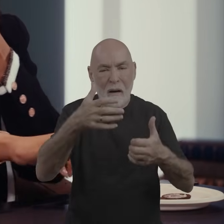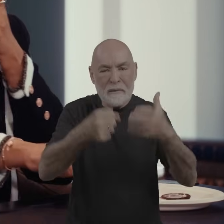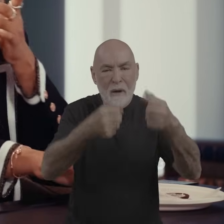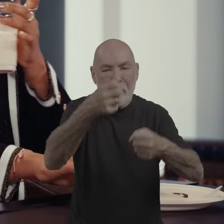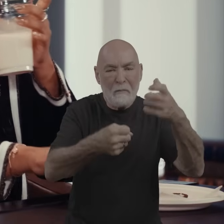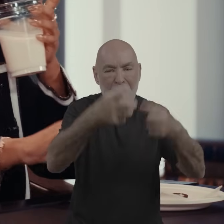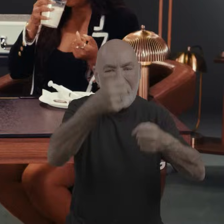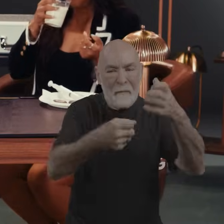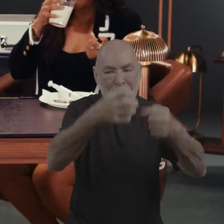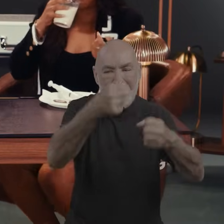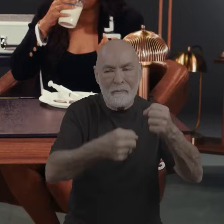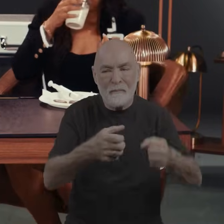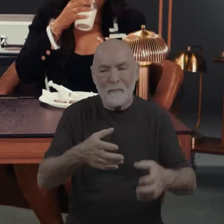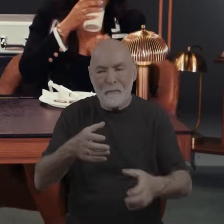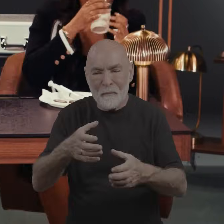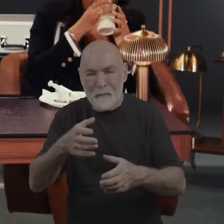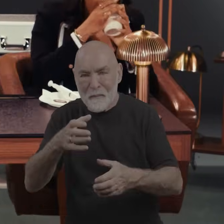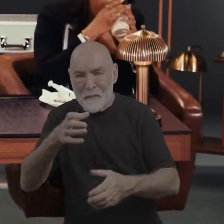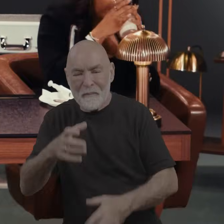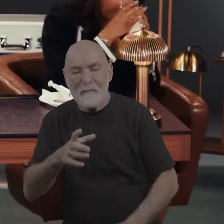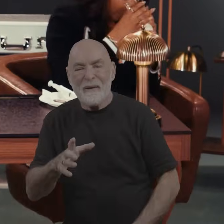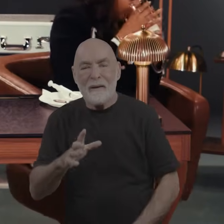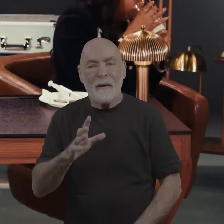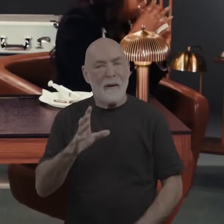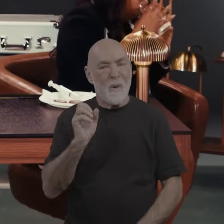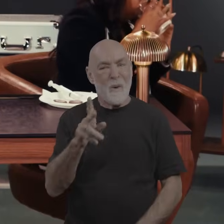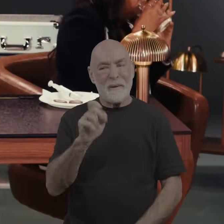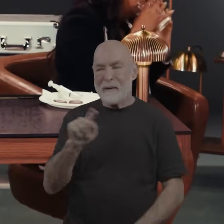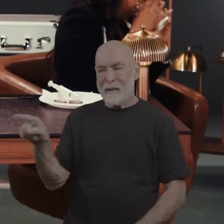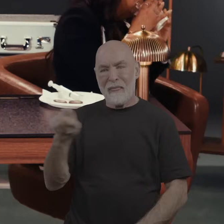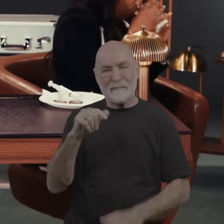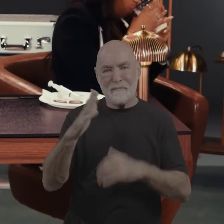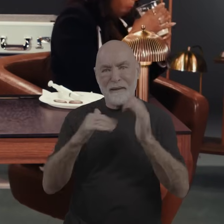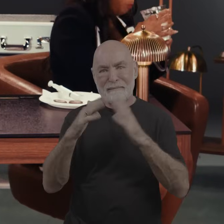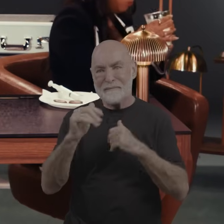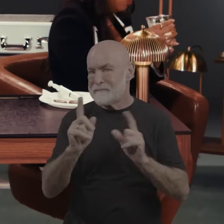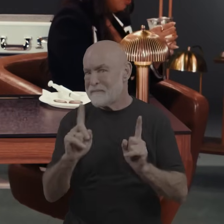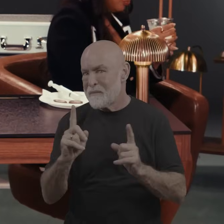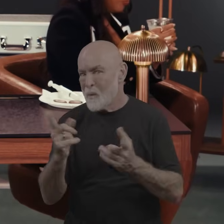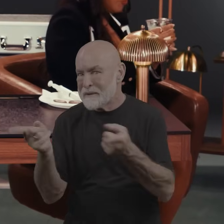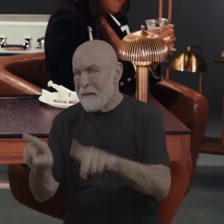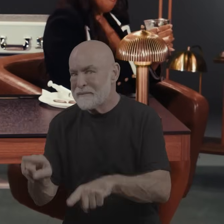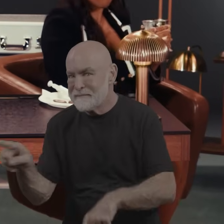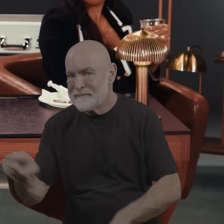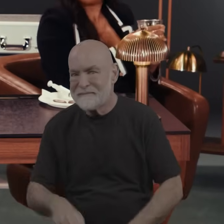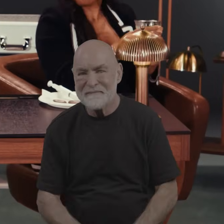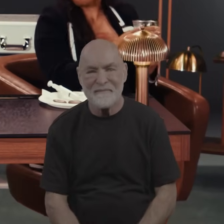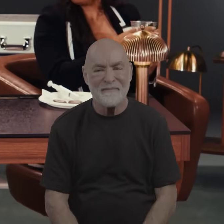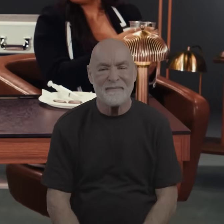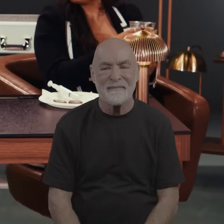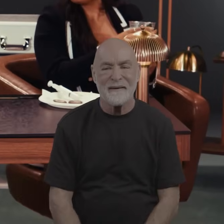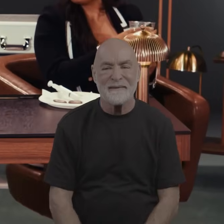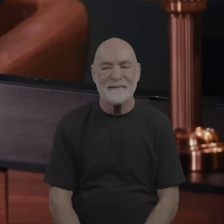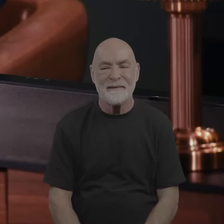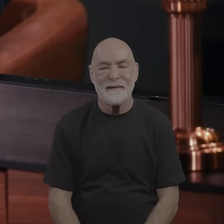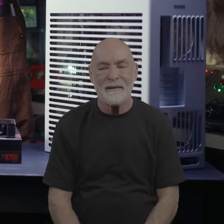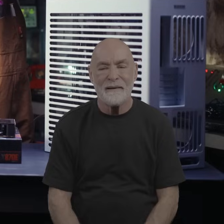not with milk. Okay, let's check in on that build again.